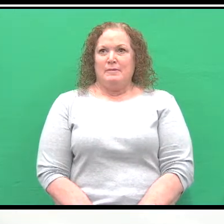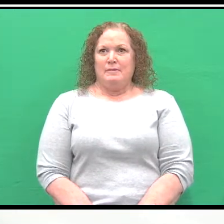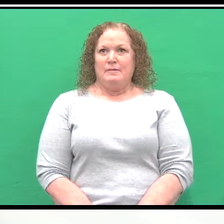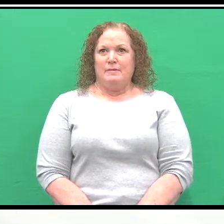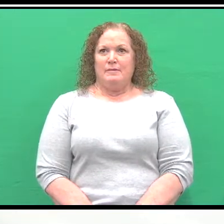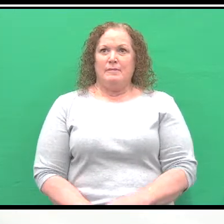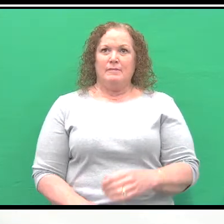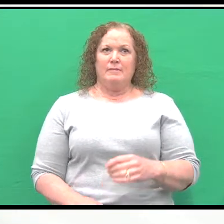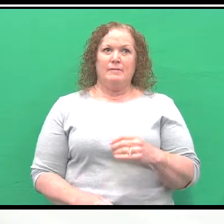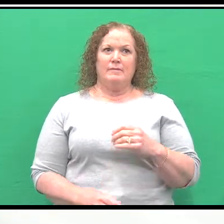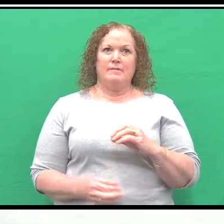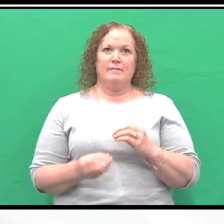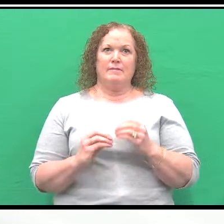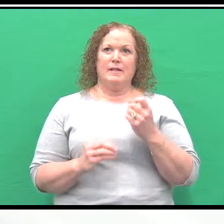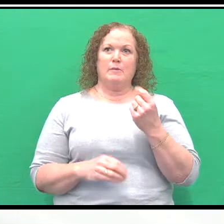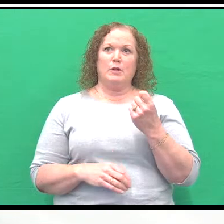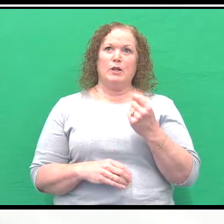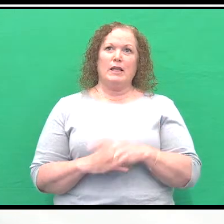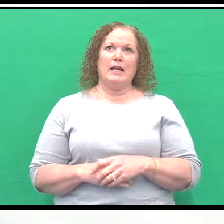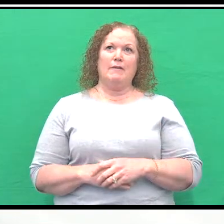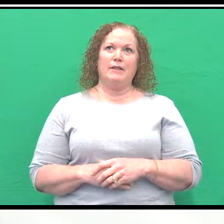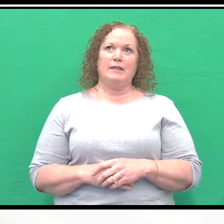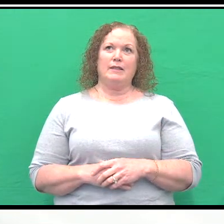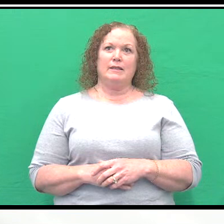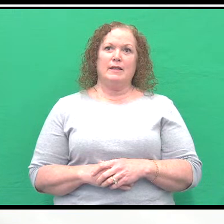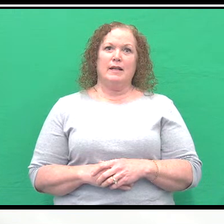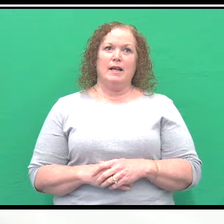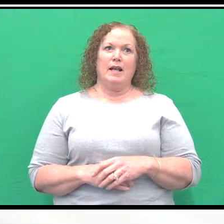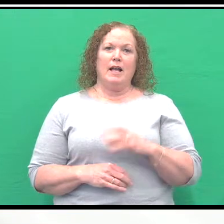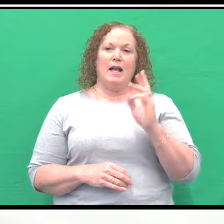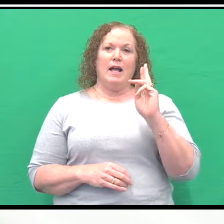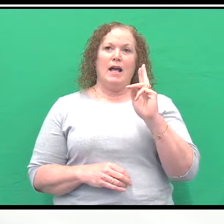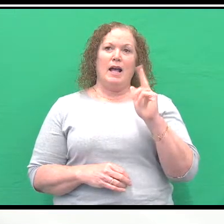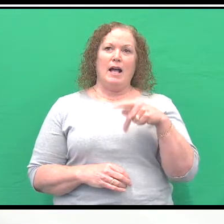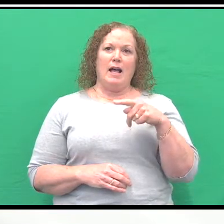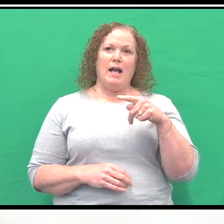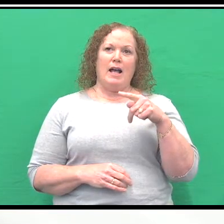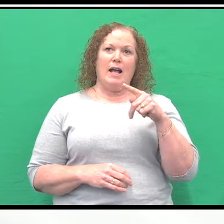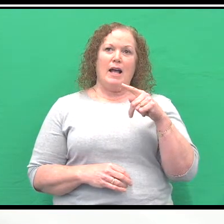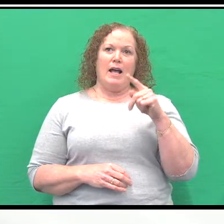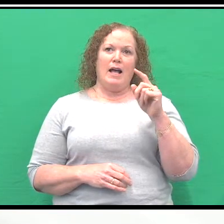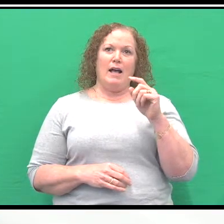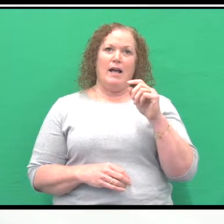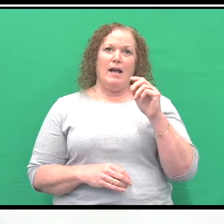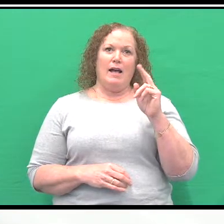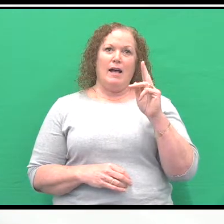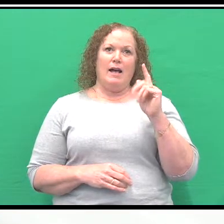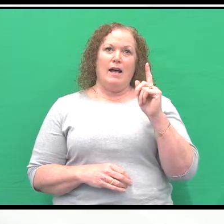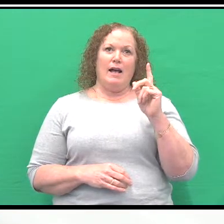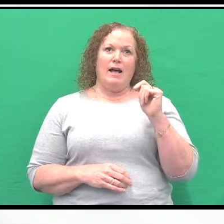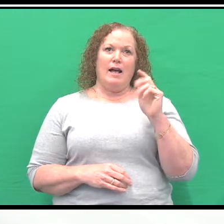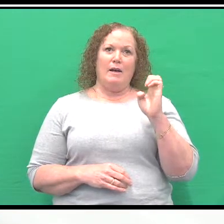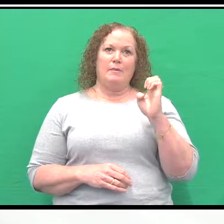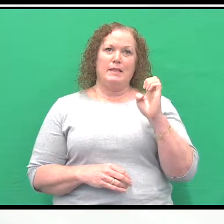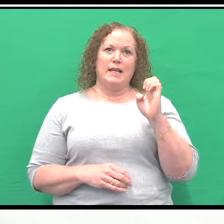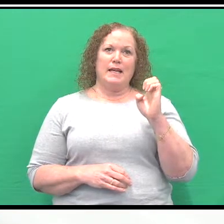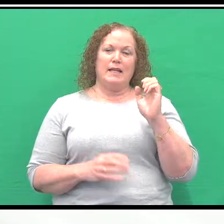on the late start legislation update OE10, and I believe Dr. Murray is going to address this.